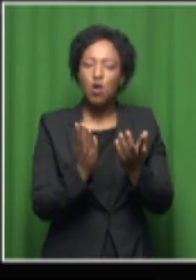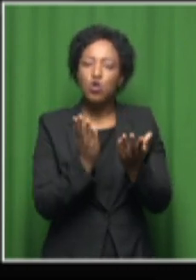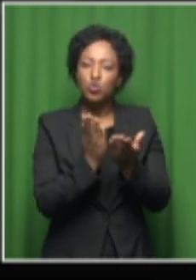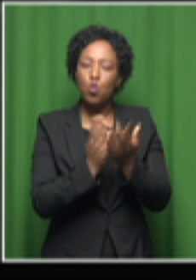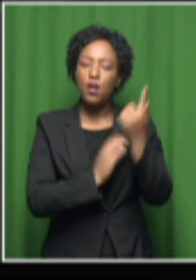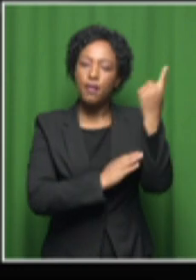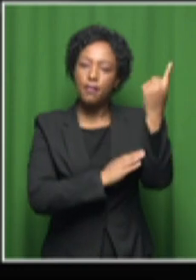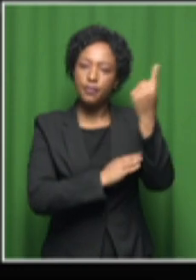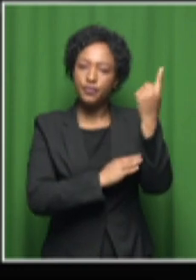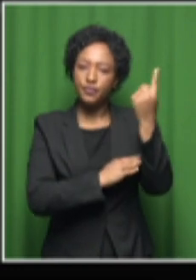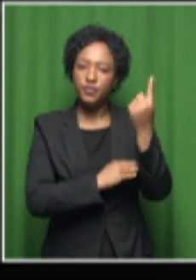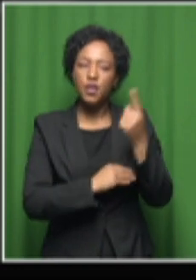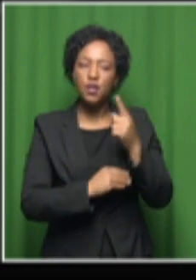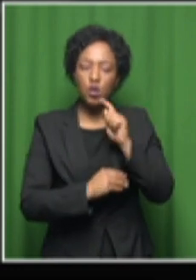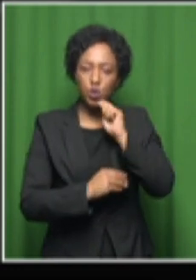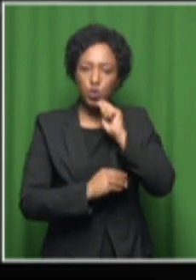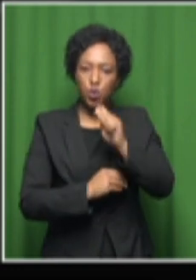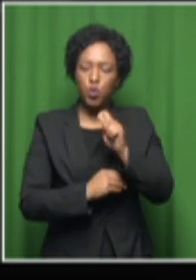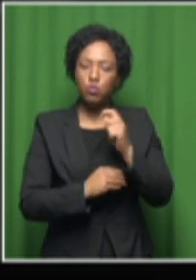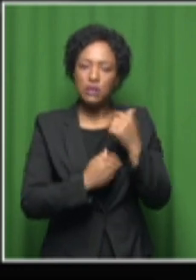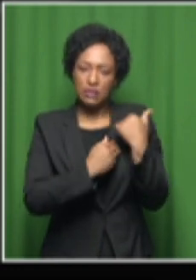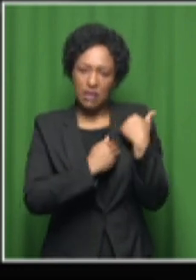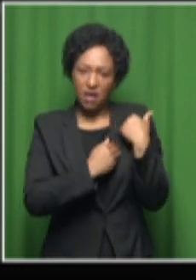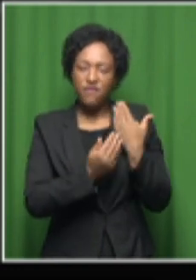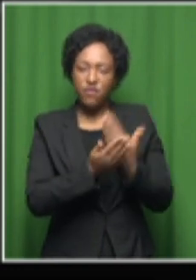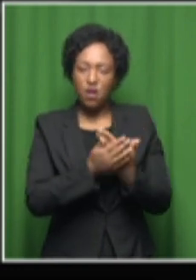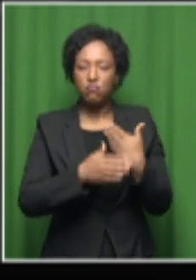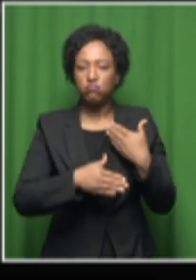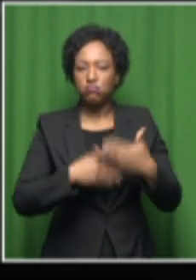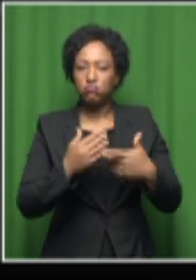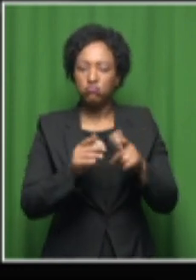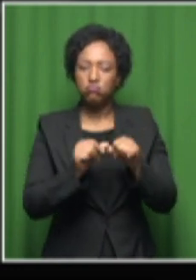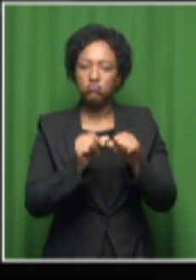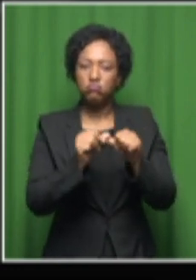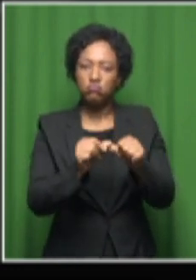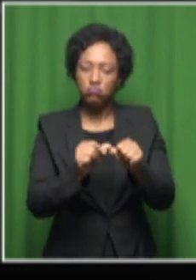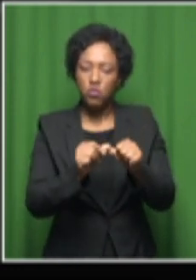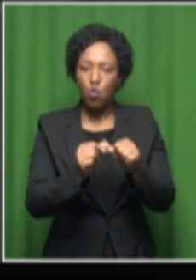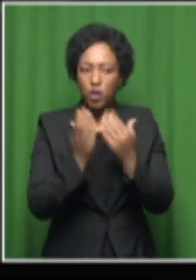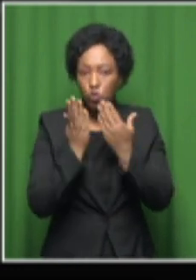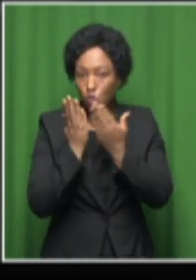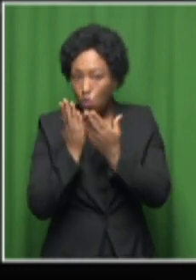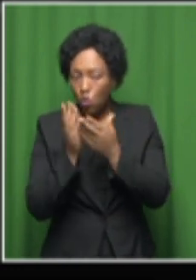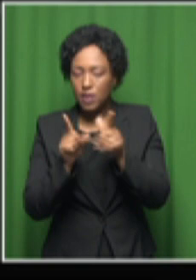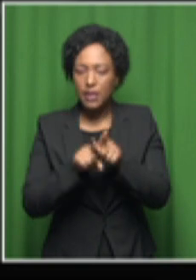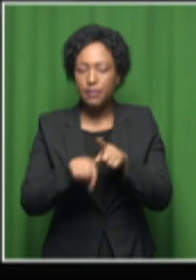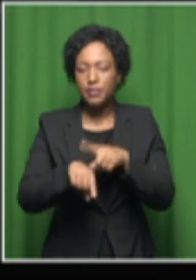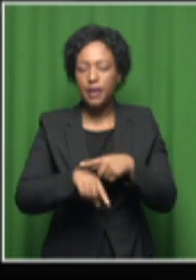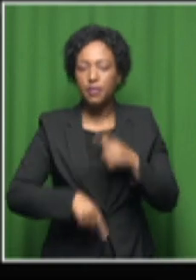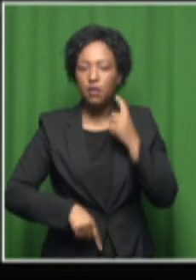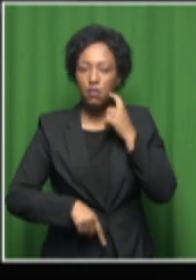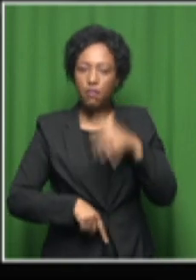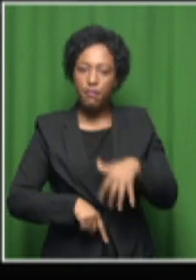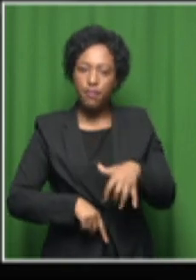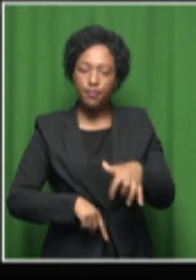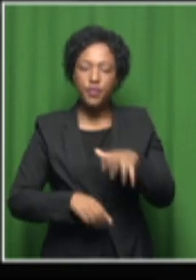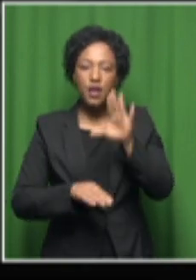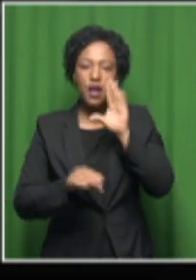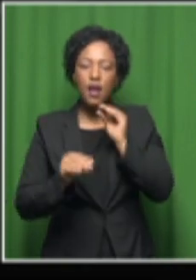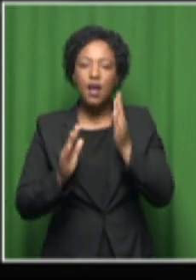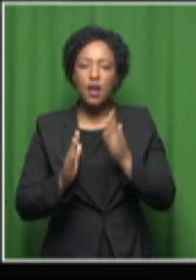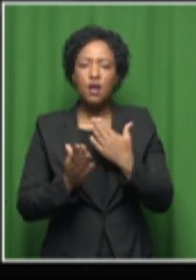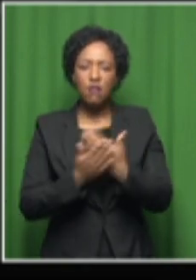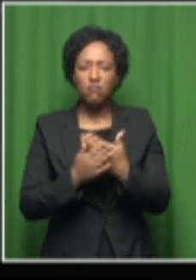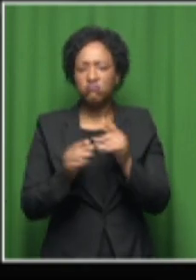principal certifying that it is safe for them to continue with their schooling. A learner can study until 8